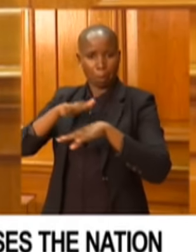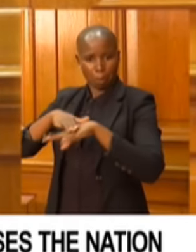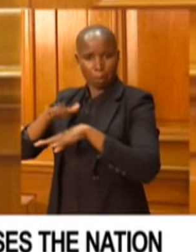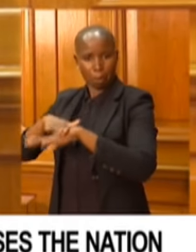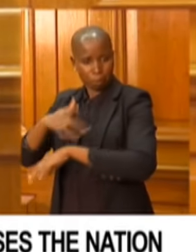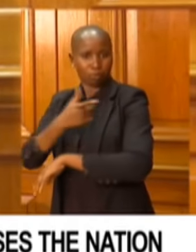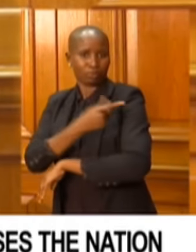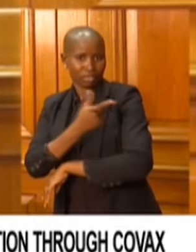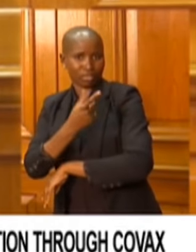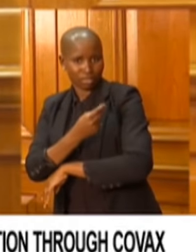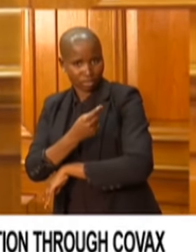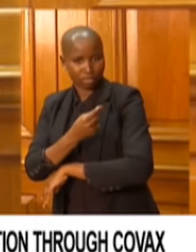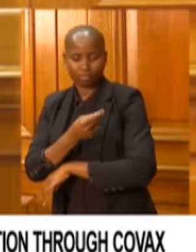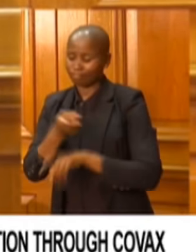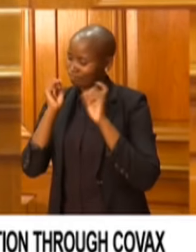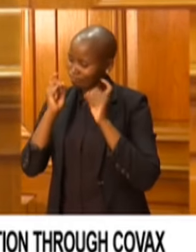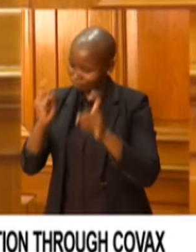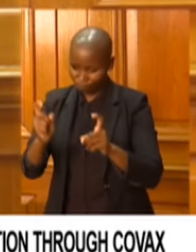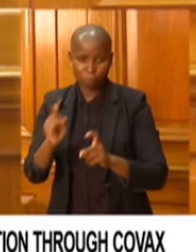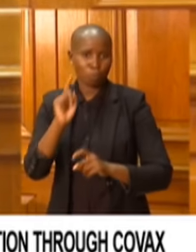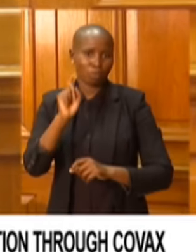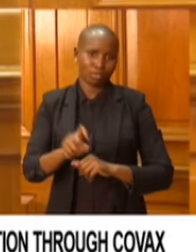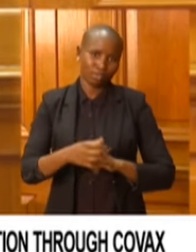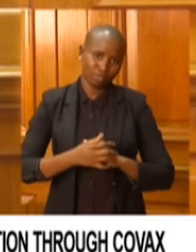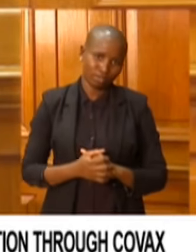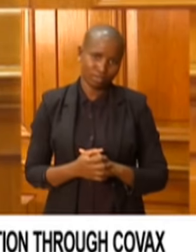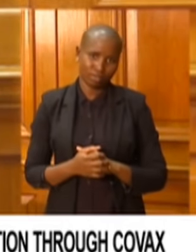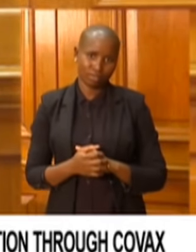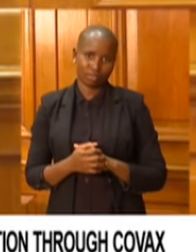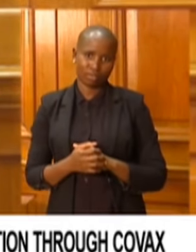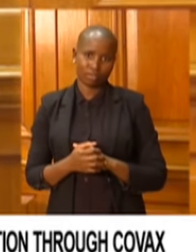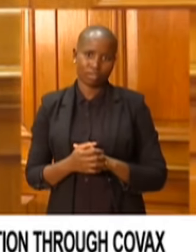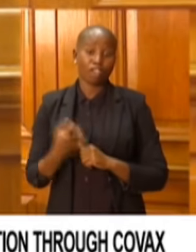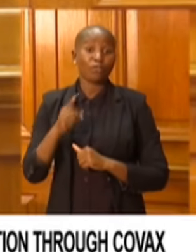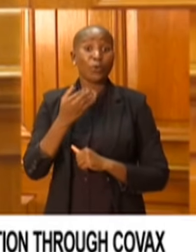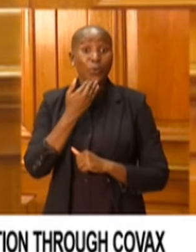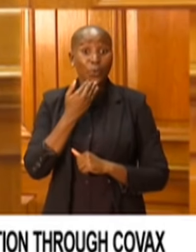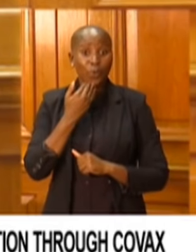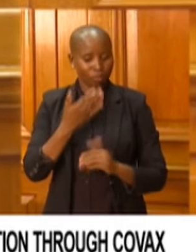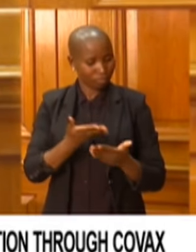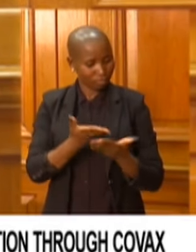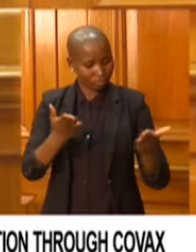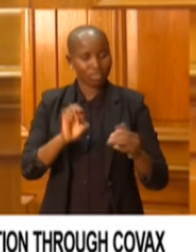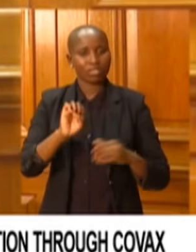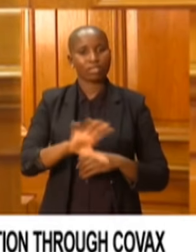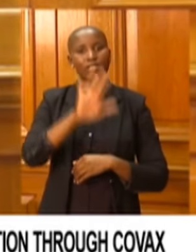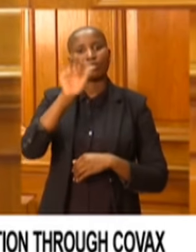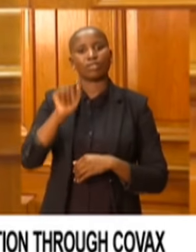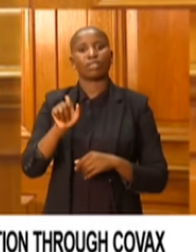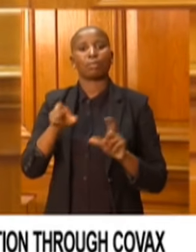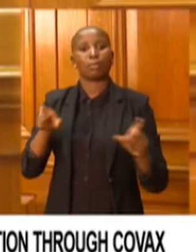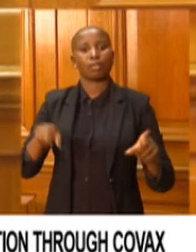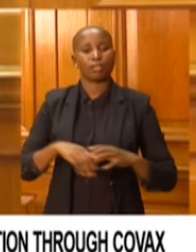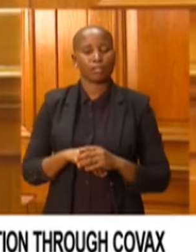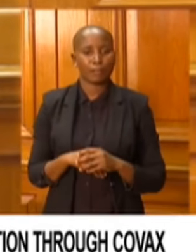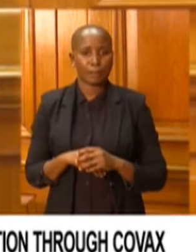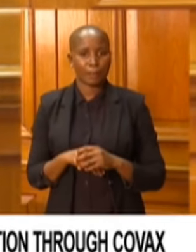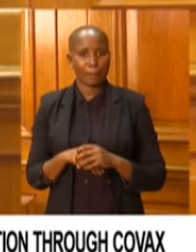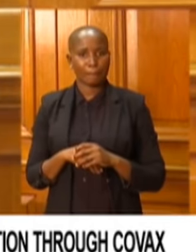doses as soon as possible for South Africans. While there are several